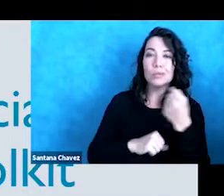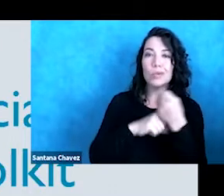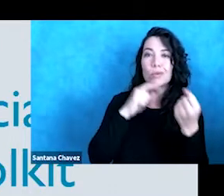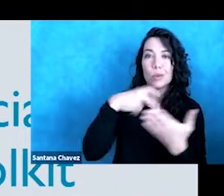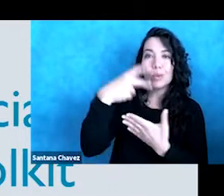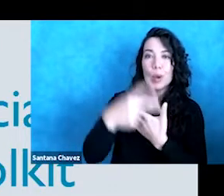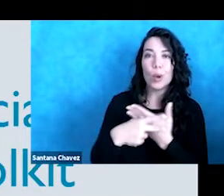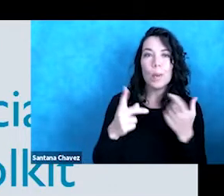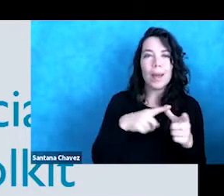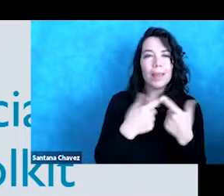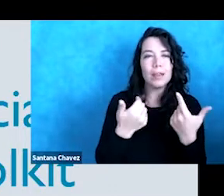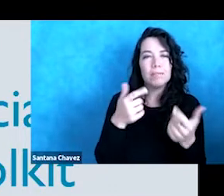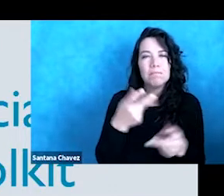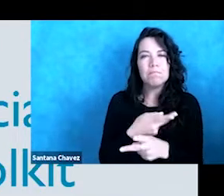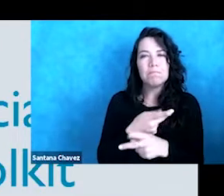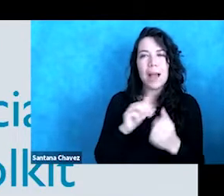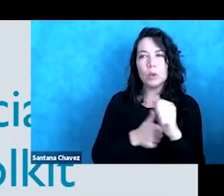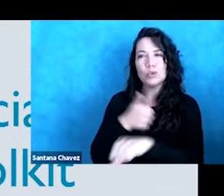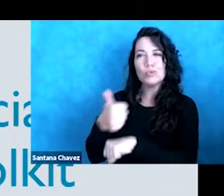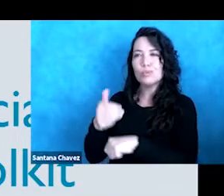youth programs. The